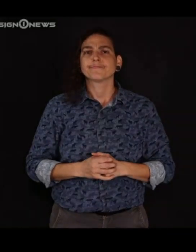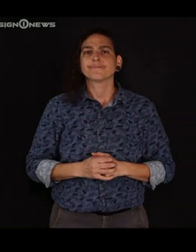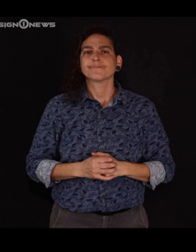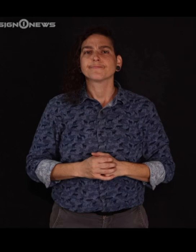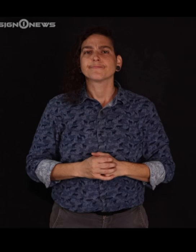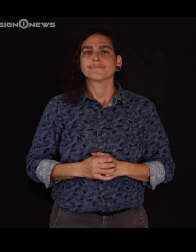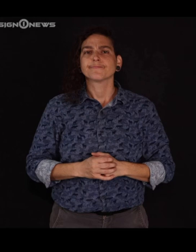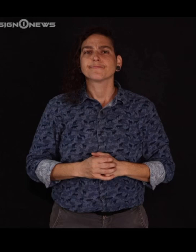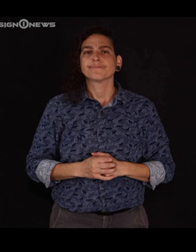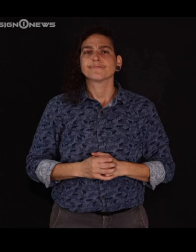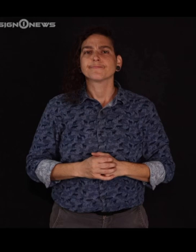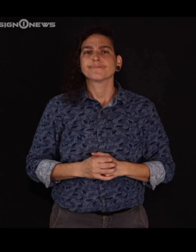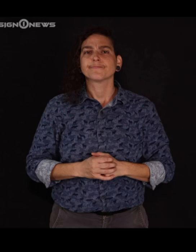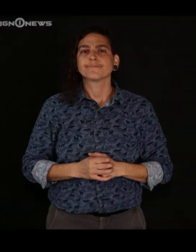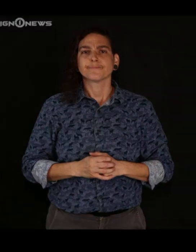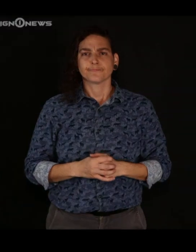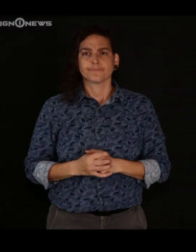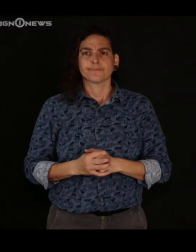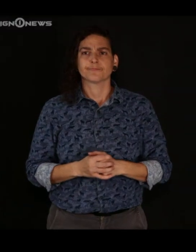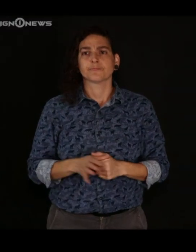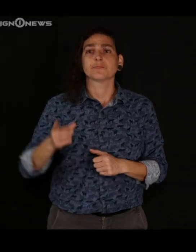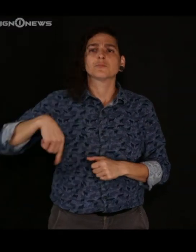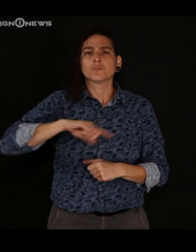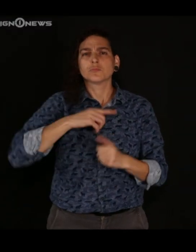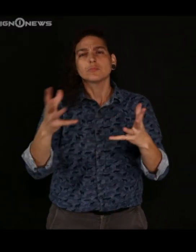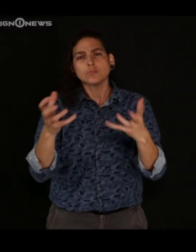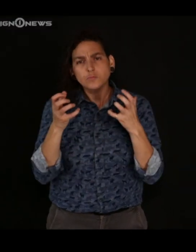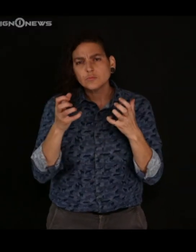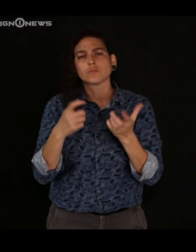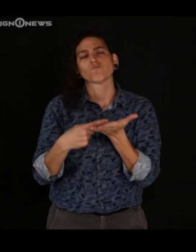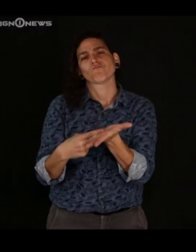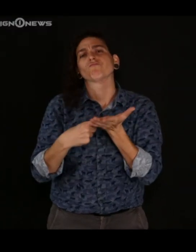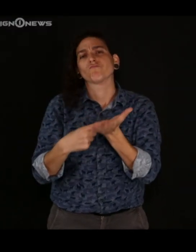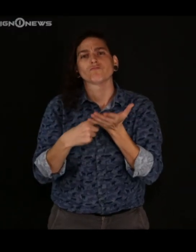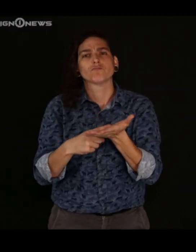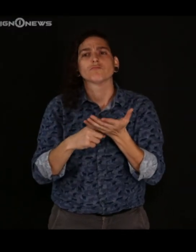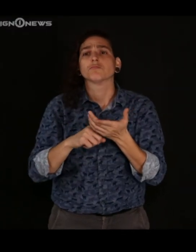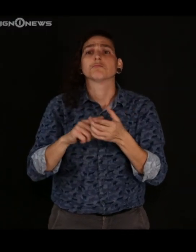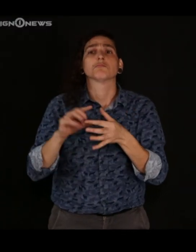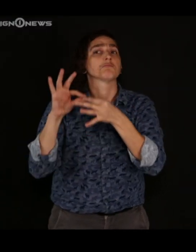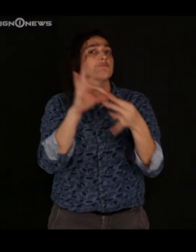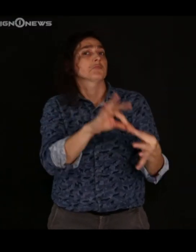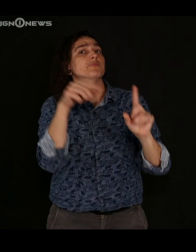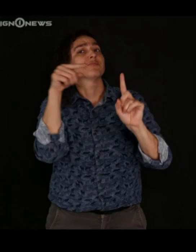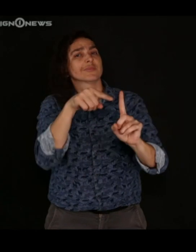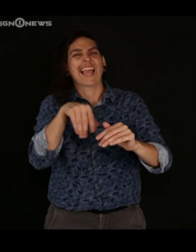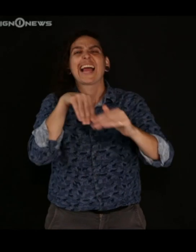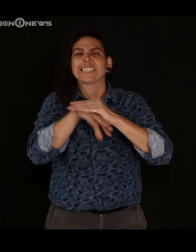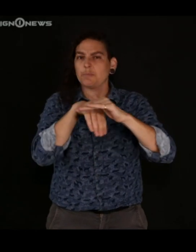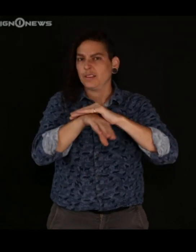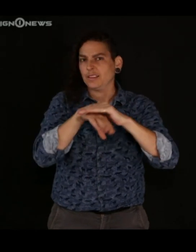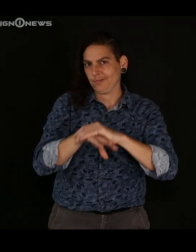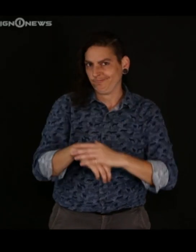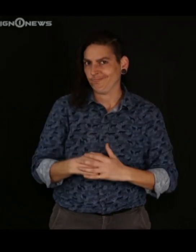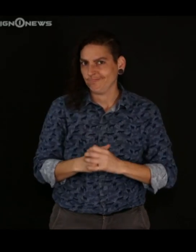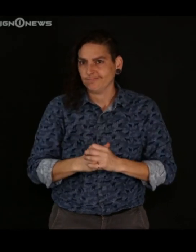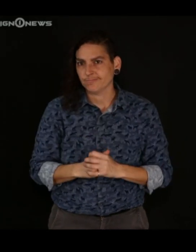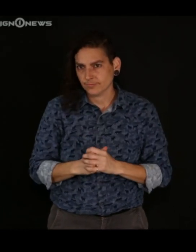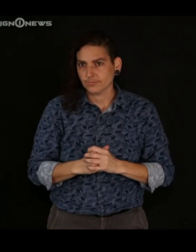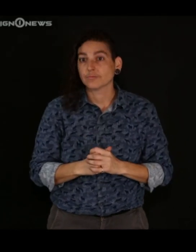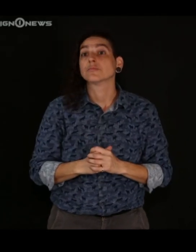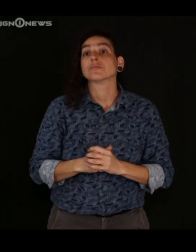Older black man sitting on couch. We want to talk about voting responsibility